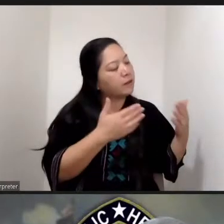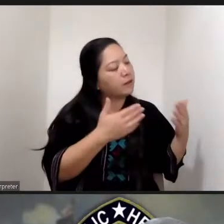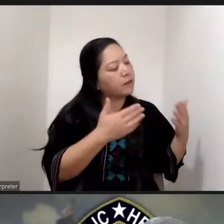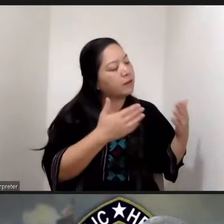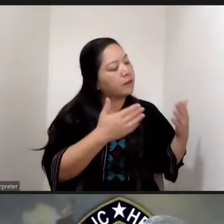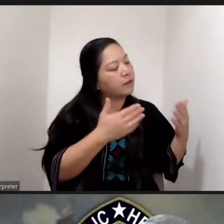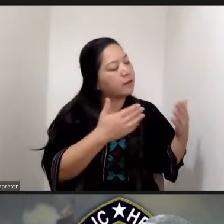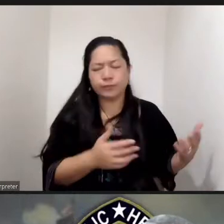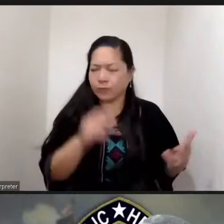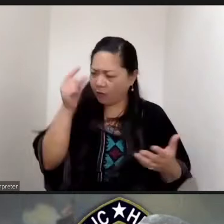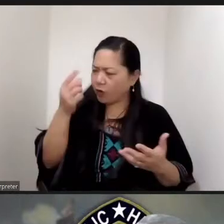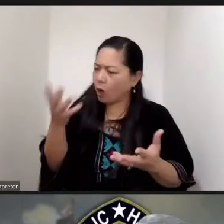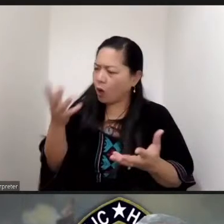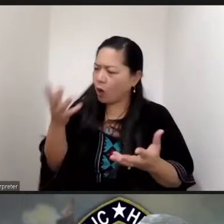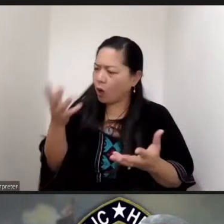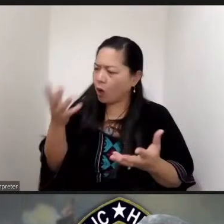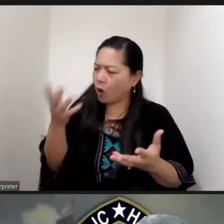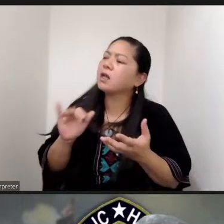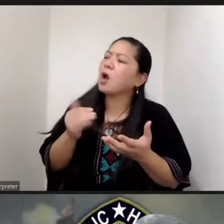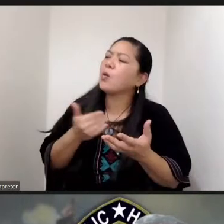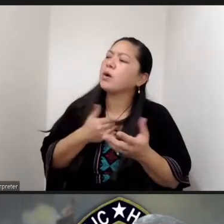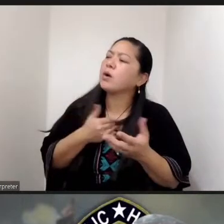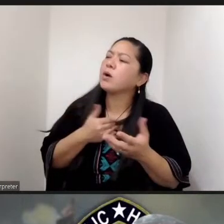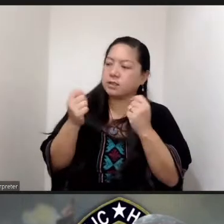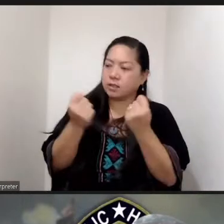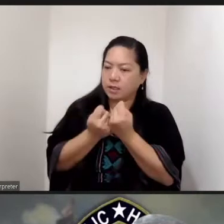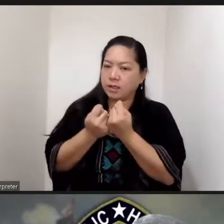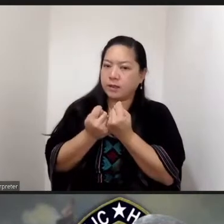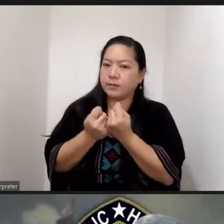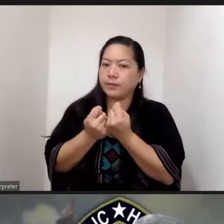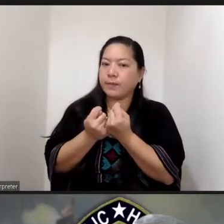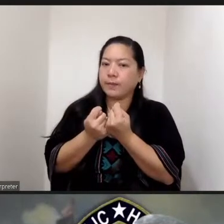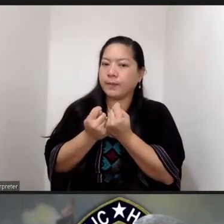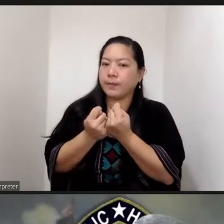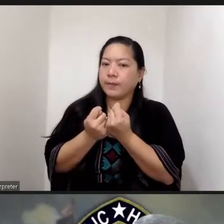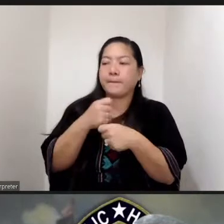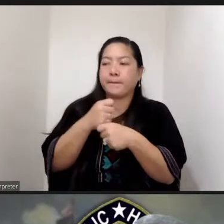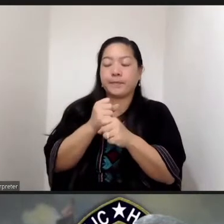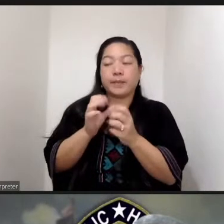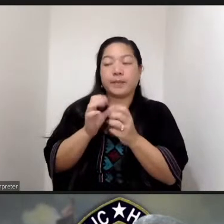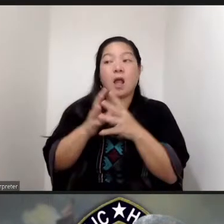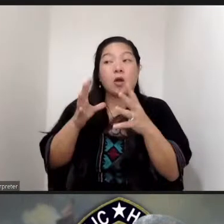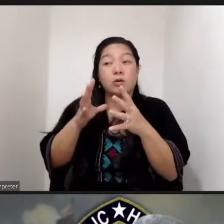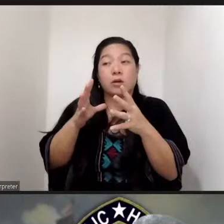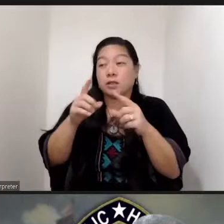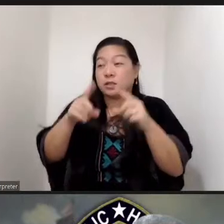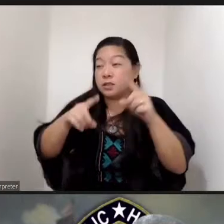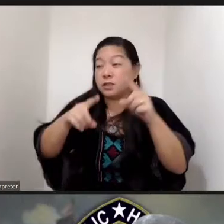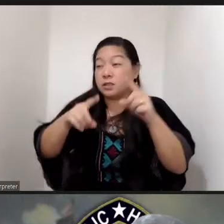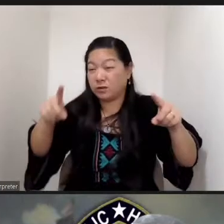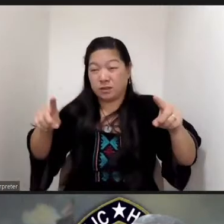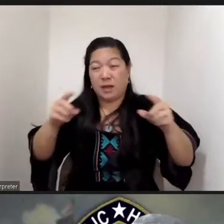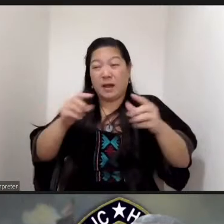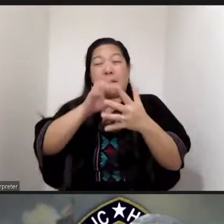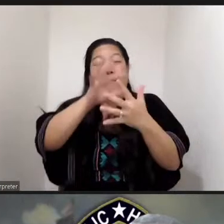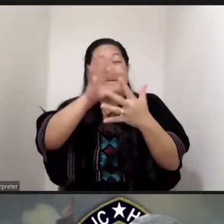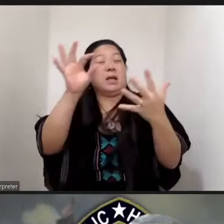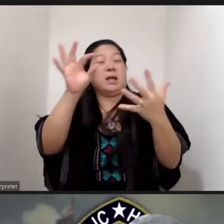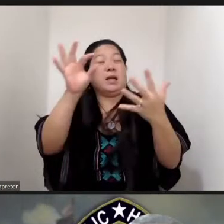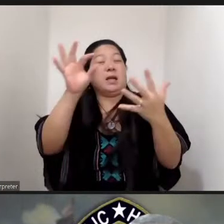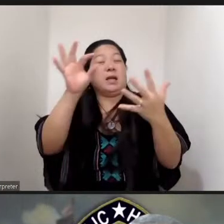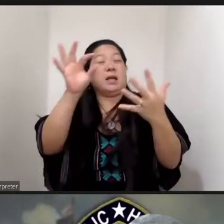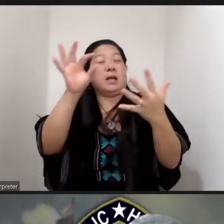earlier, our team is made out of multi-agencies. And I also